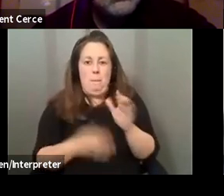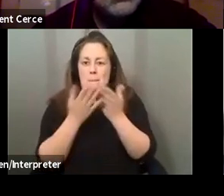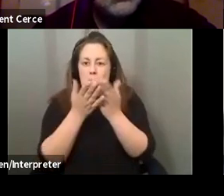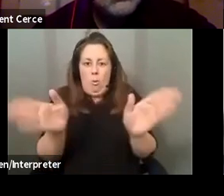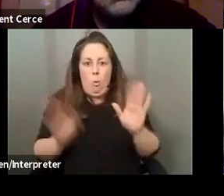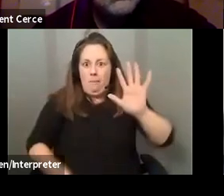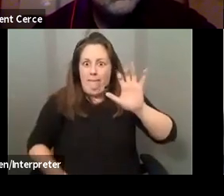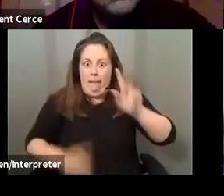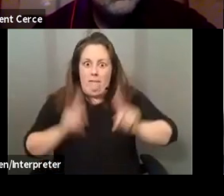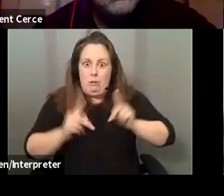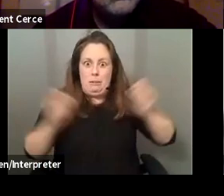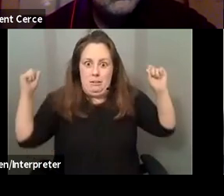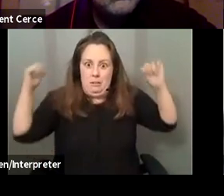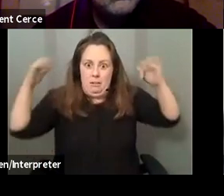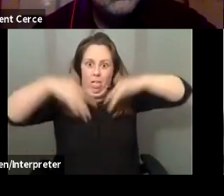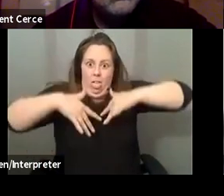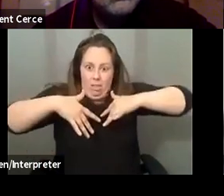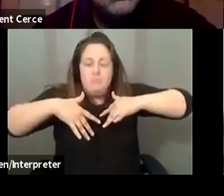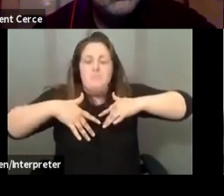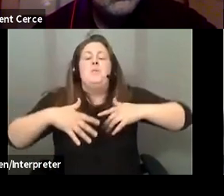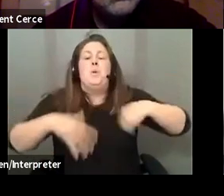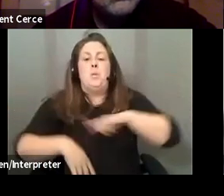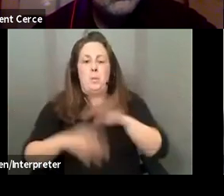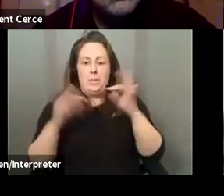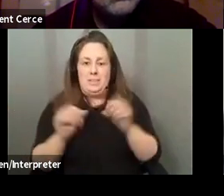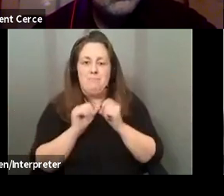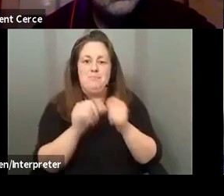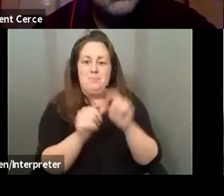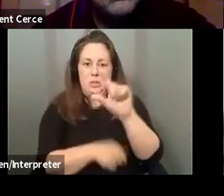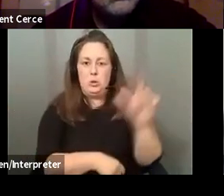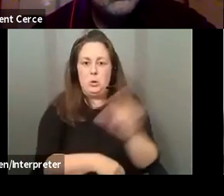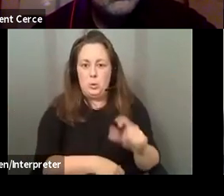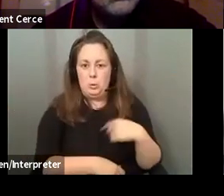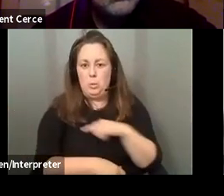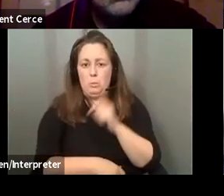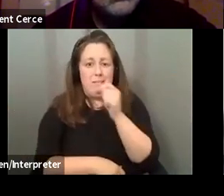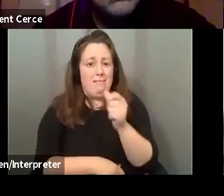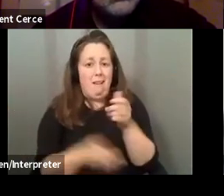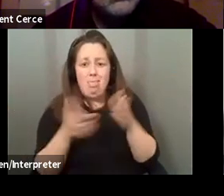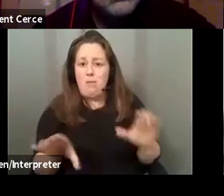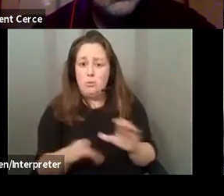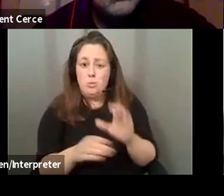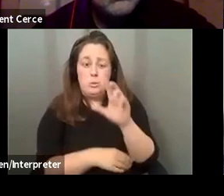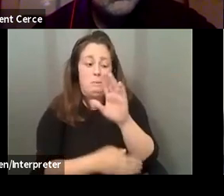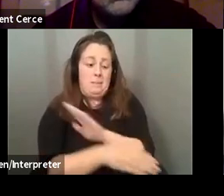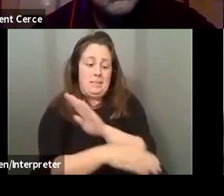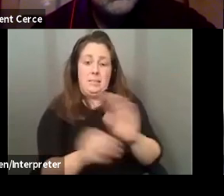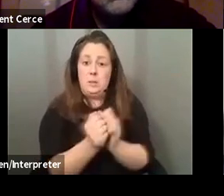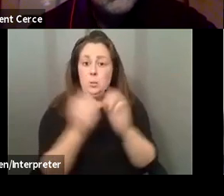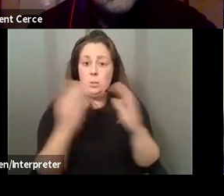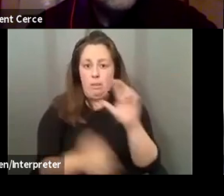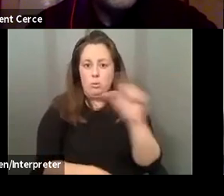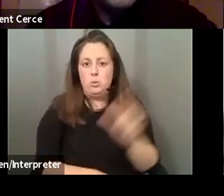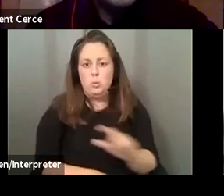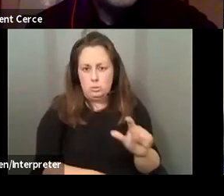to kind of Zoom, if you will, and we're not able to do any business unless we are on Zoom. So except for executive session, of